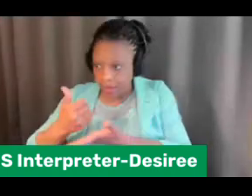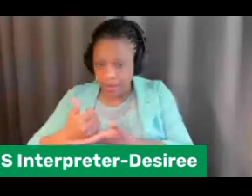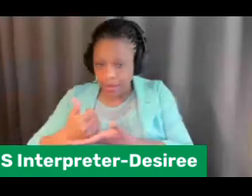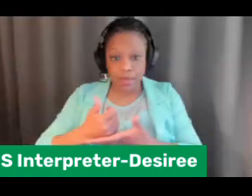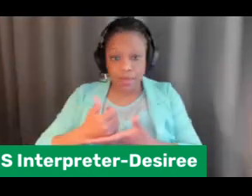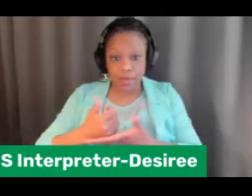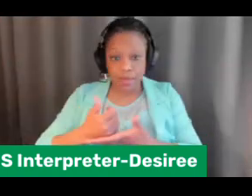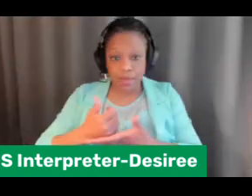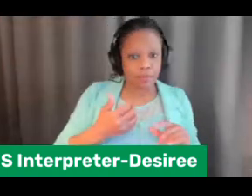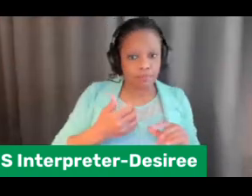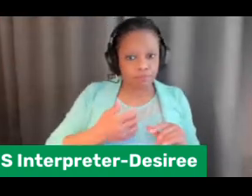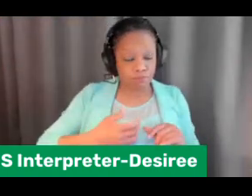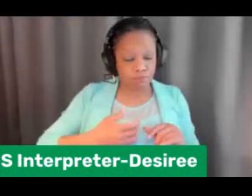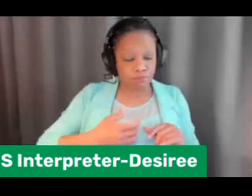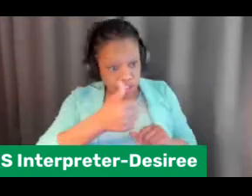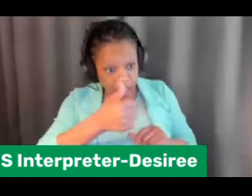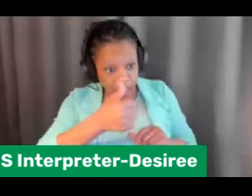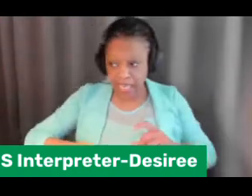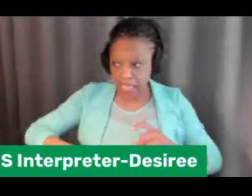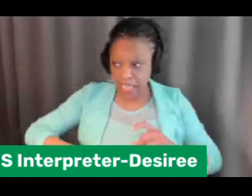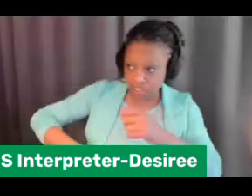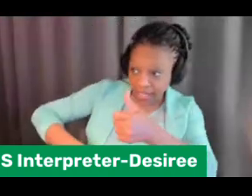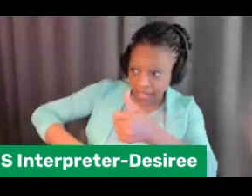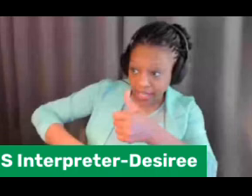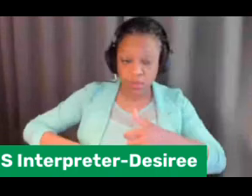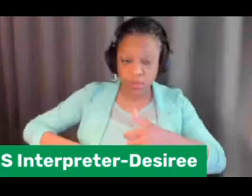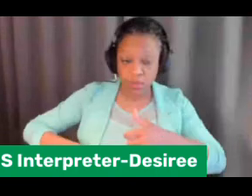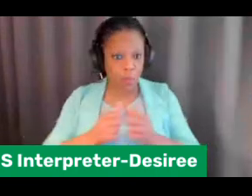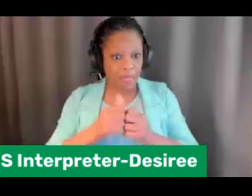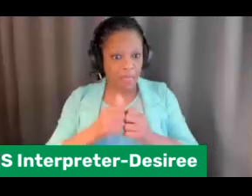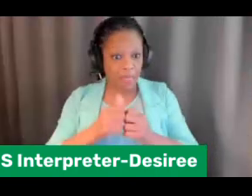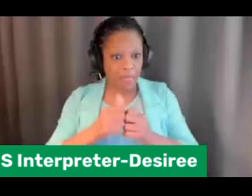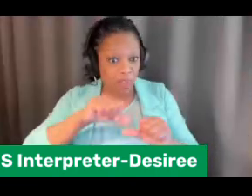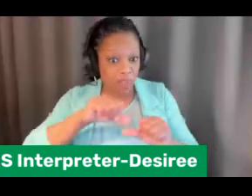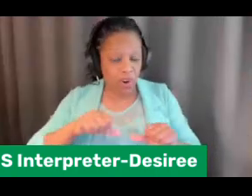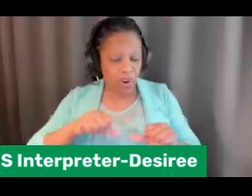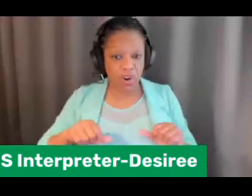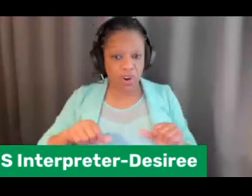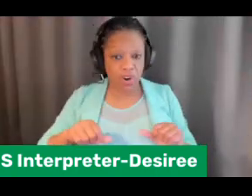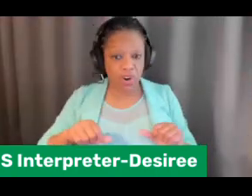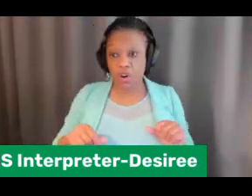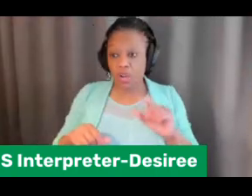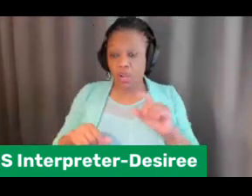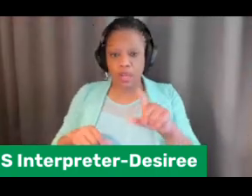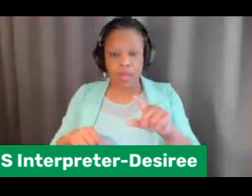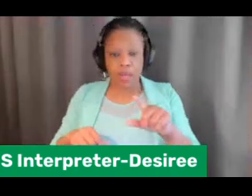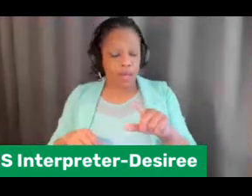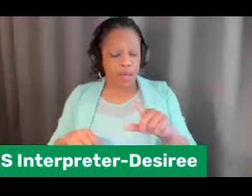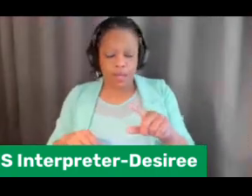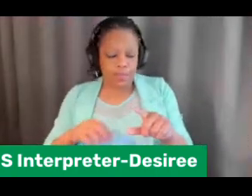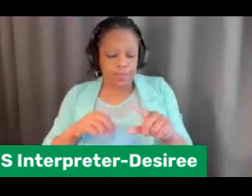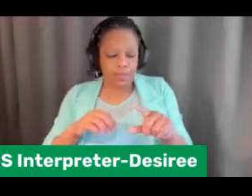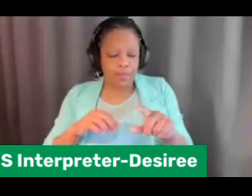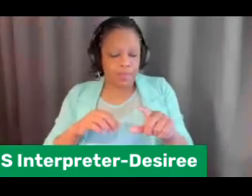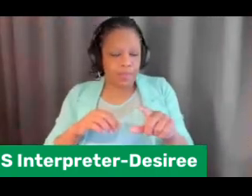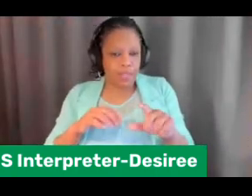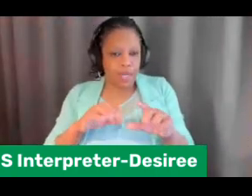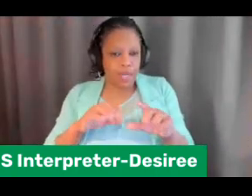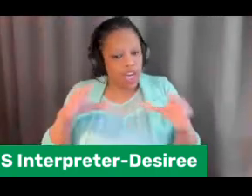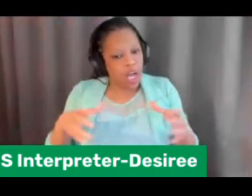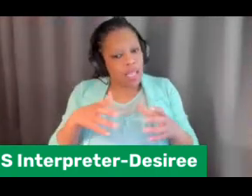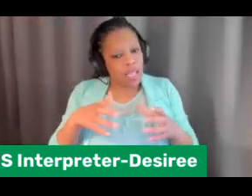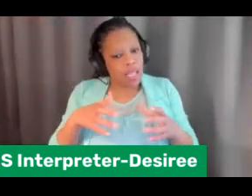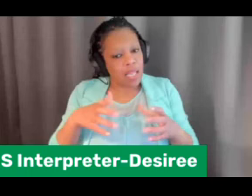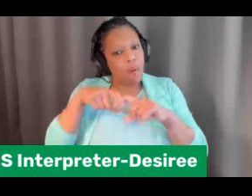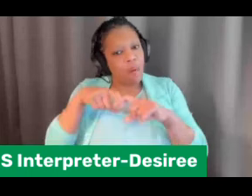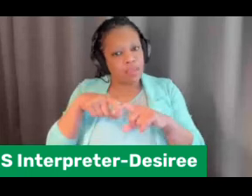each other. That might mean not you go home and take a bubble bath email, but a sort of collective pausing